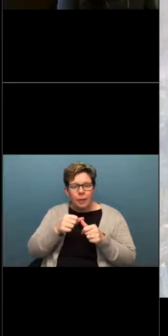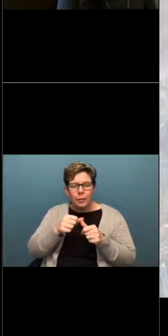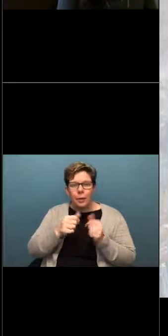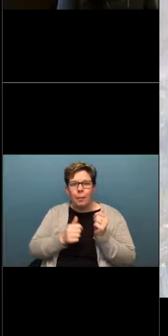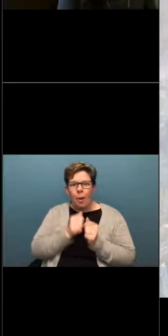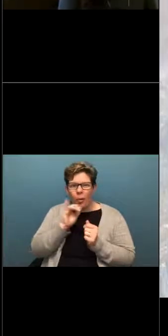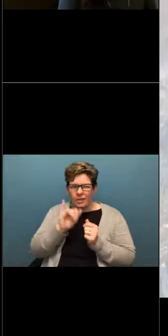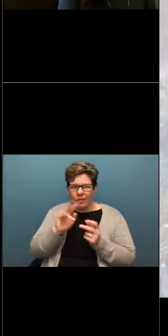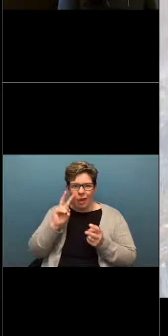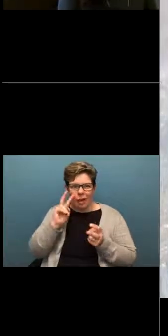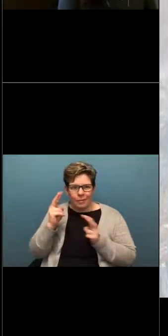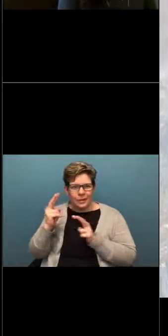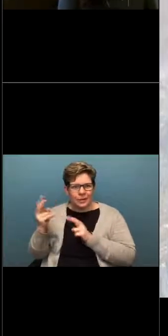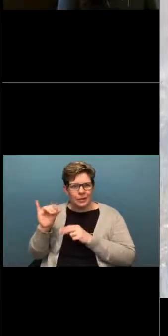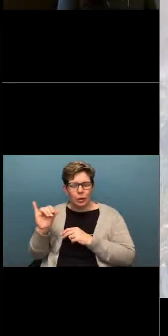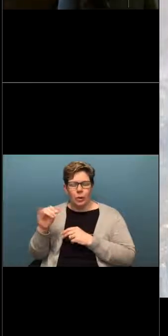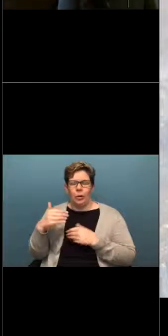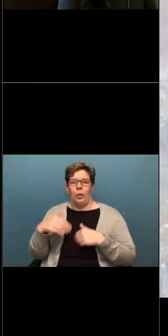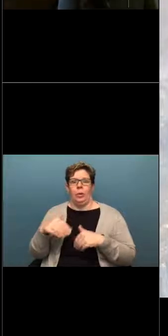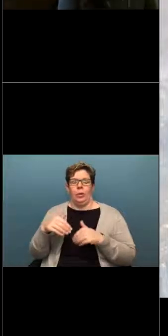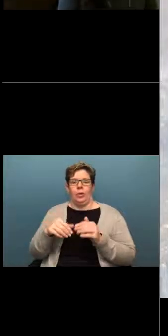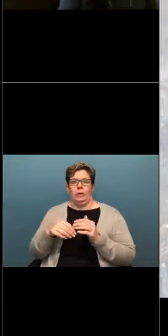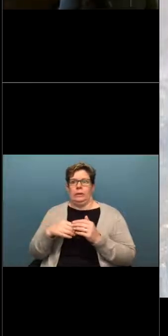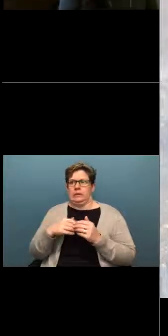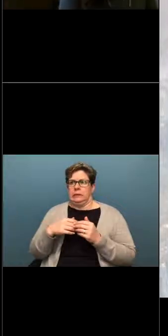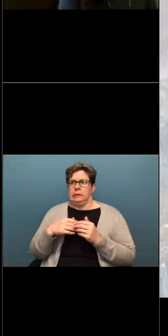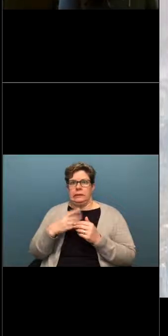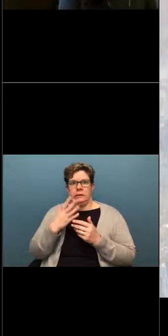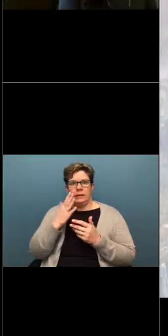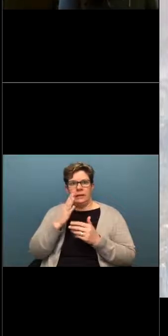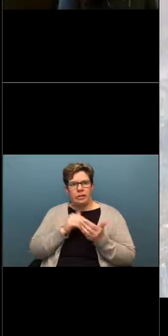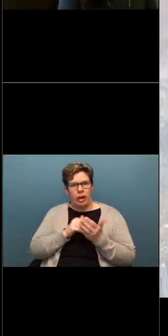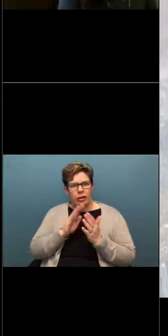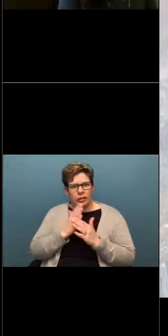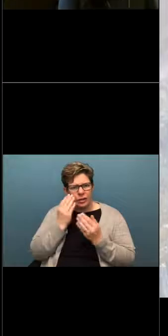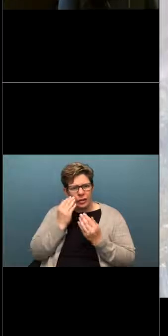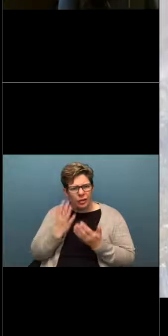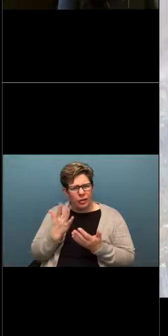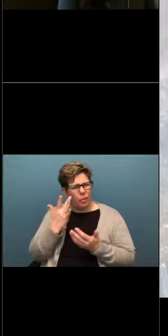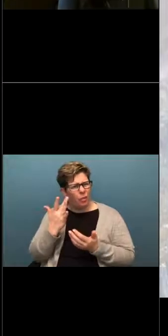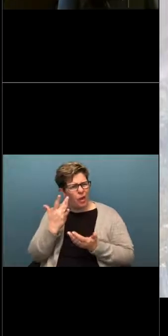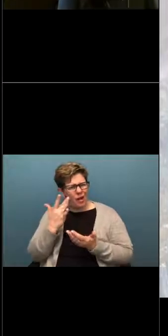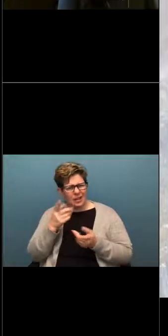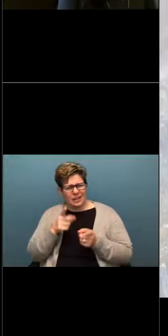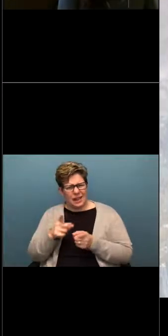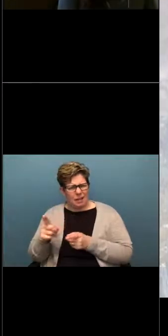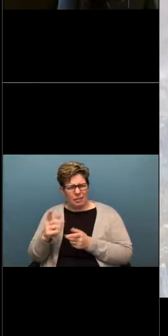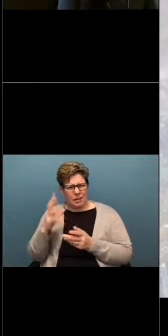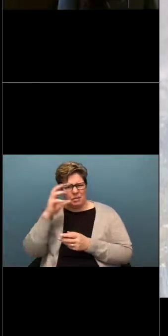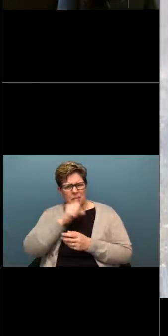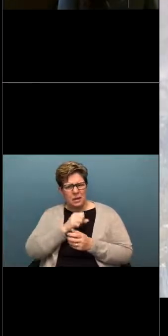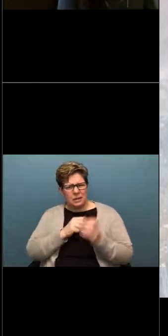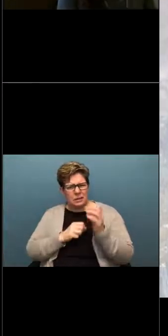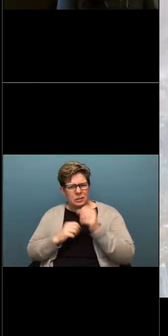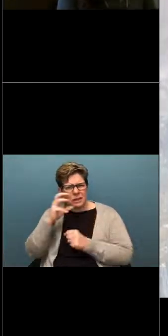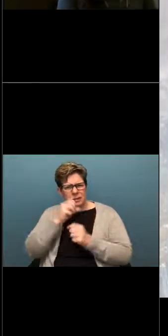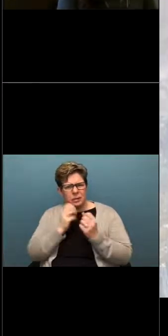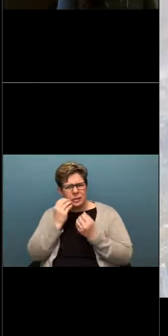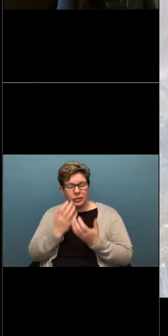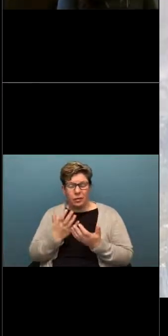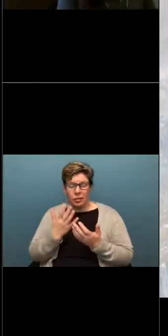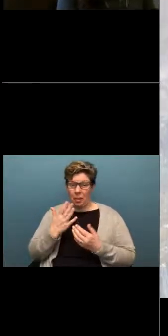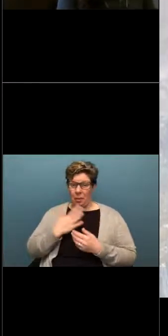So that's pretty startling when we start to think about it. Why is that the case? Well, I really think it comes down to